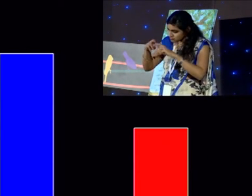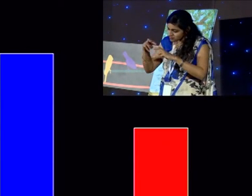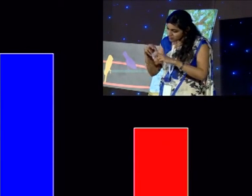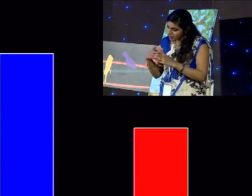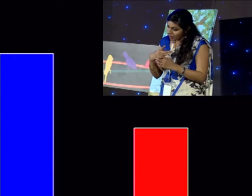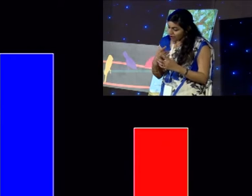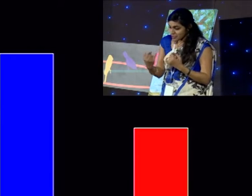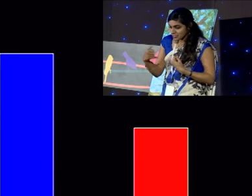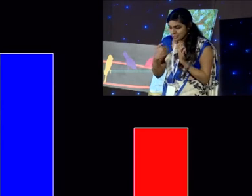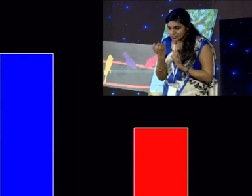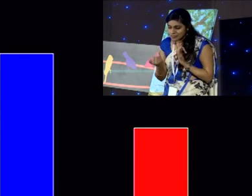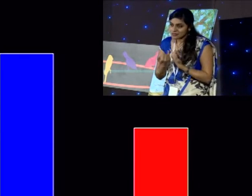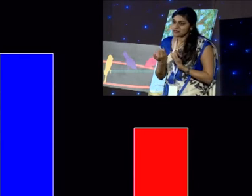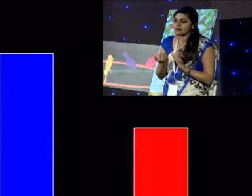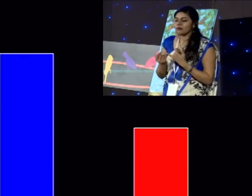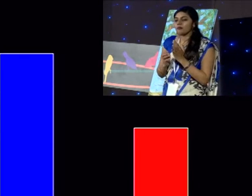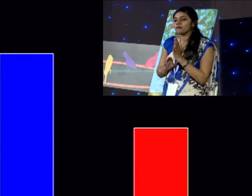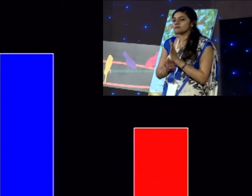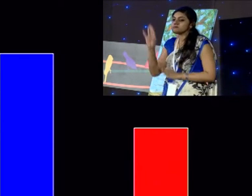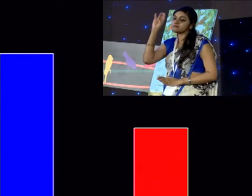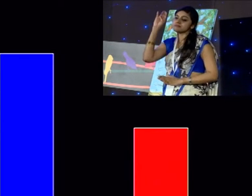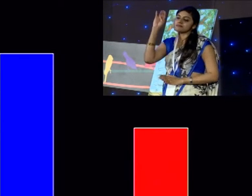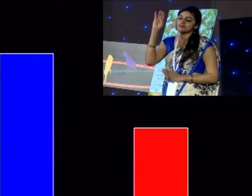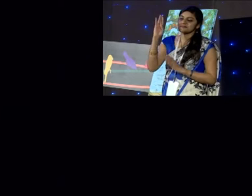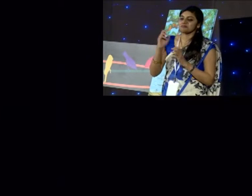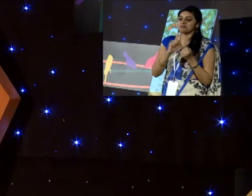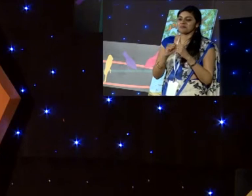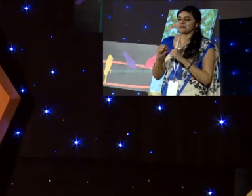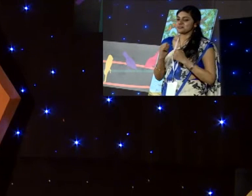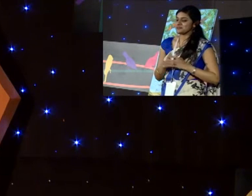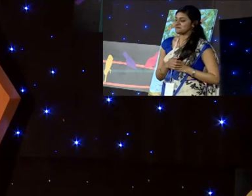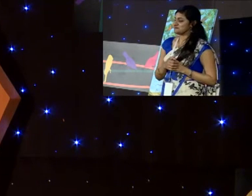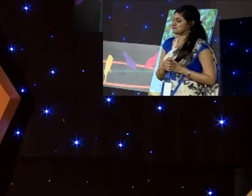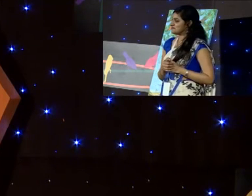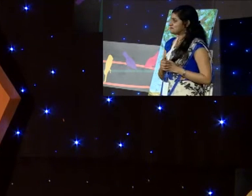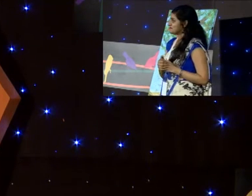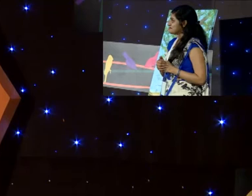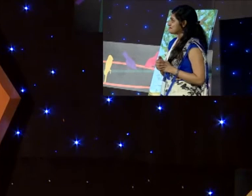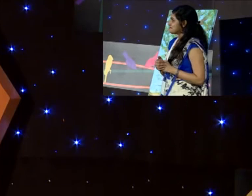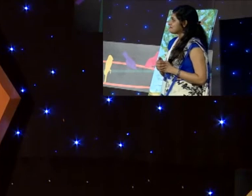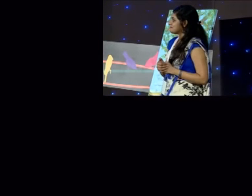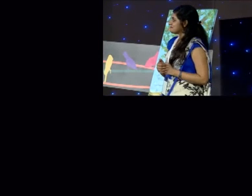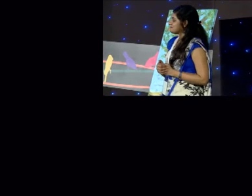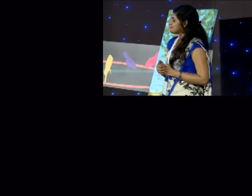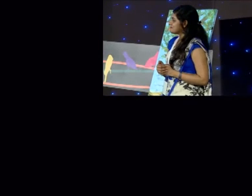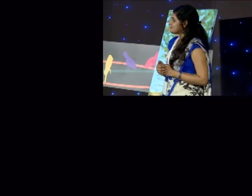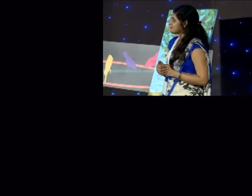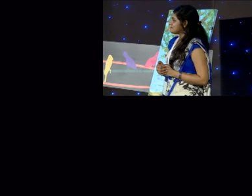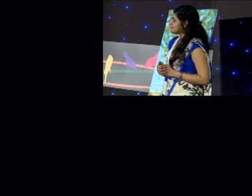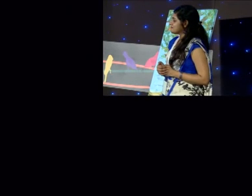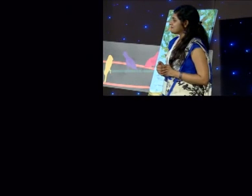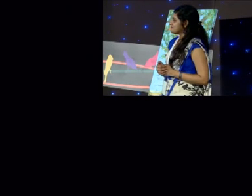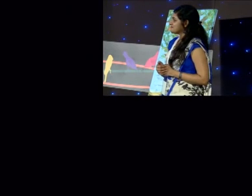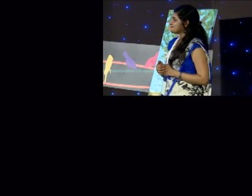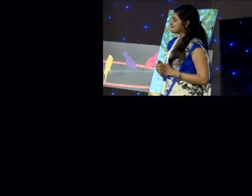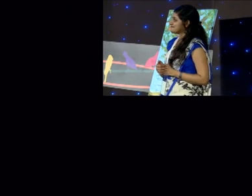they could even excel in understanding and using that system. So this leads me to an interesting new